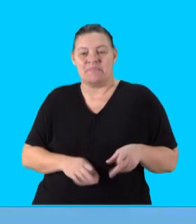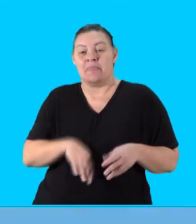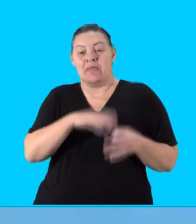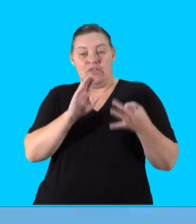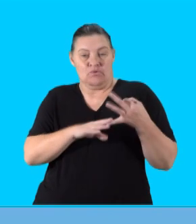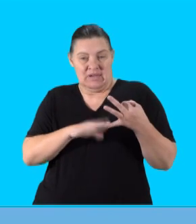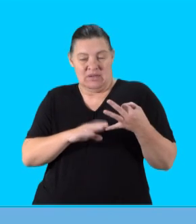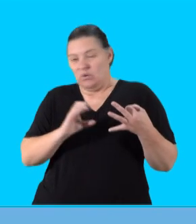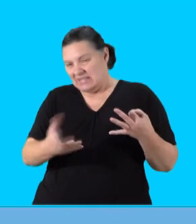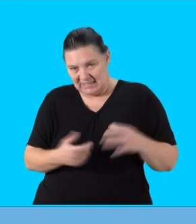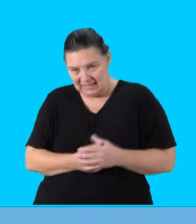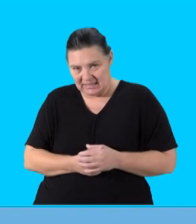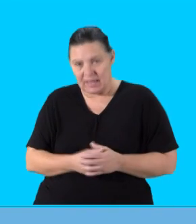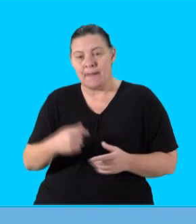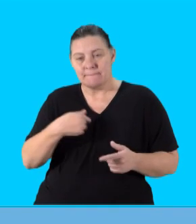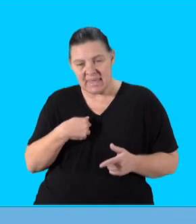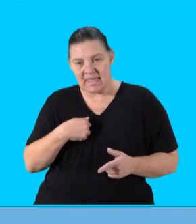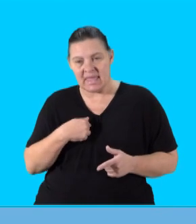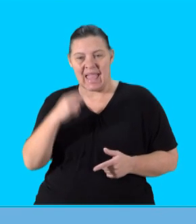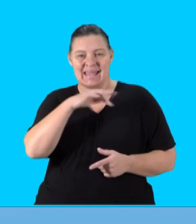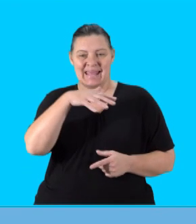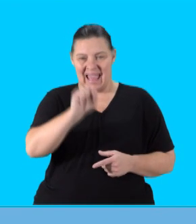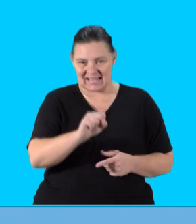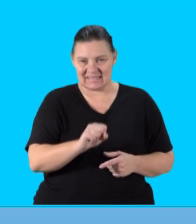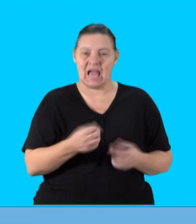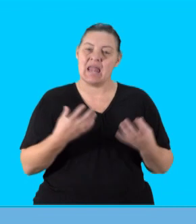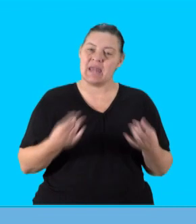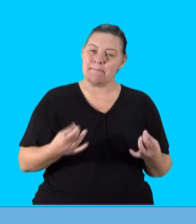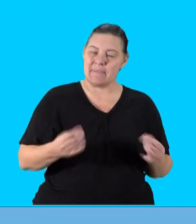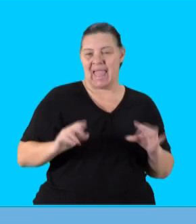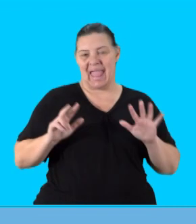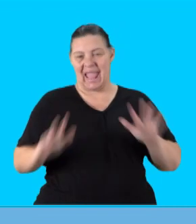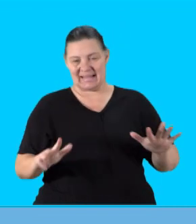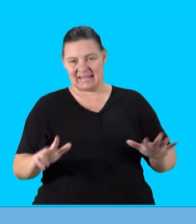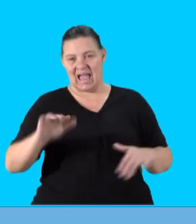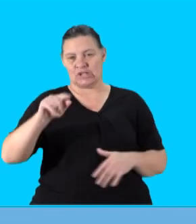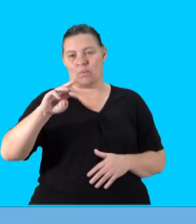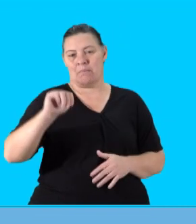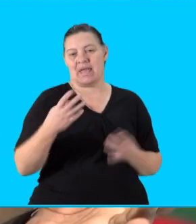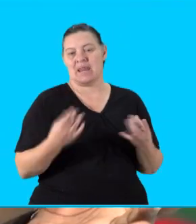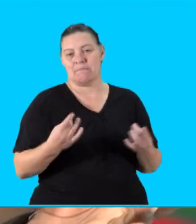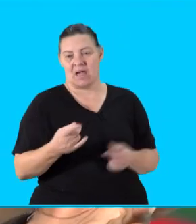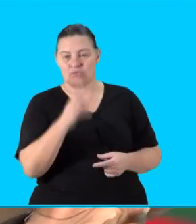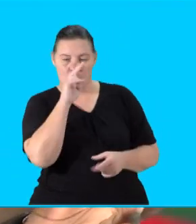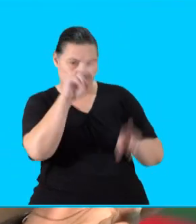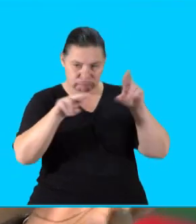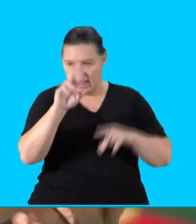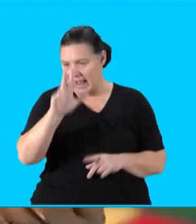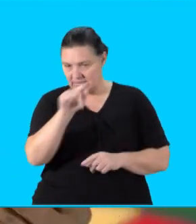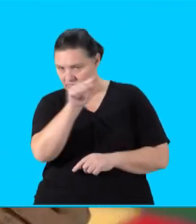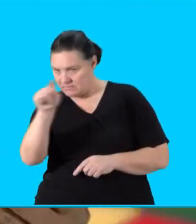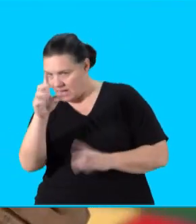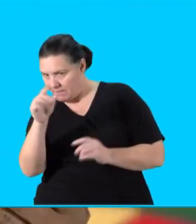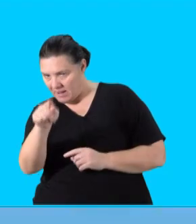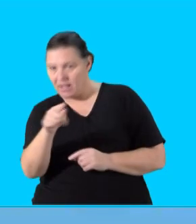Number 3, or C, I am a gas with an atomic number of 8. So that's a clue. You look at atomic number 8,